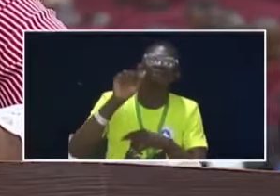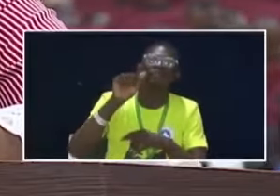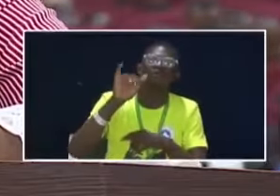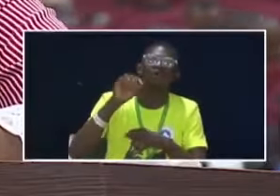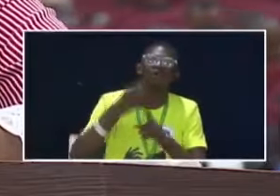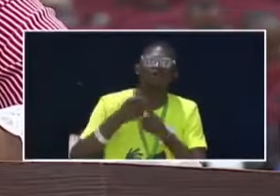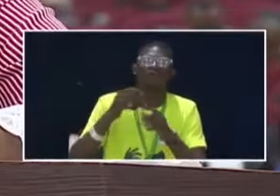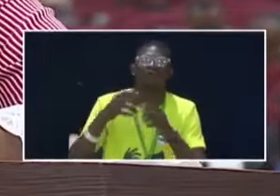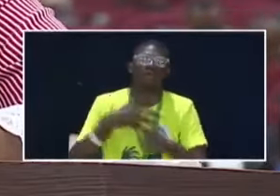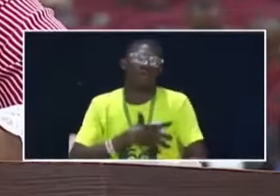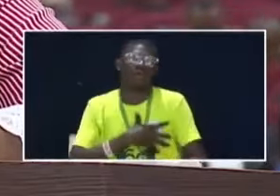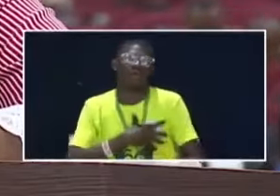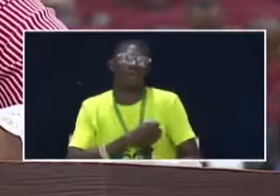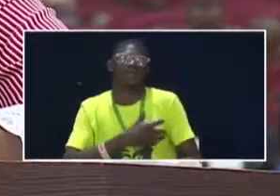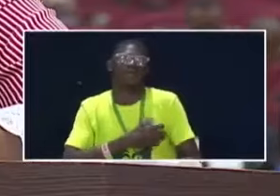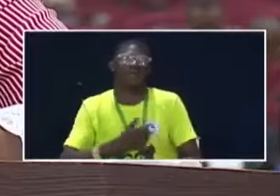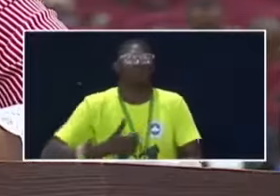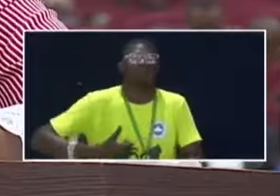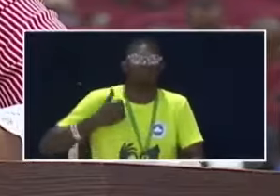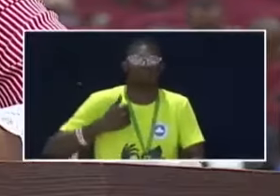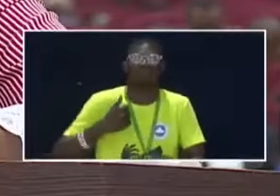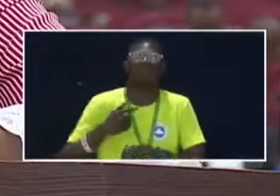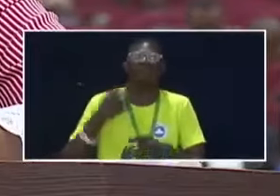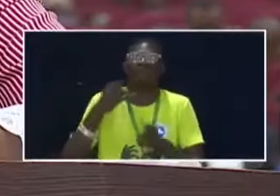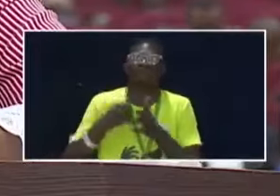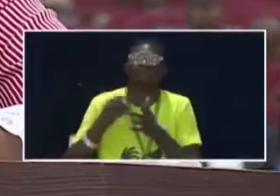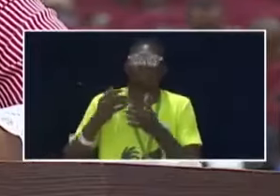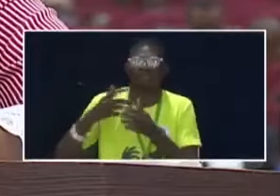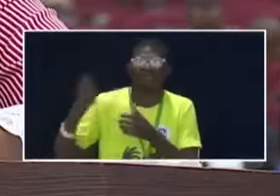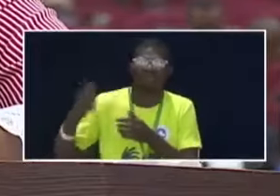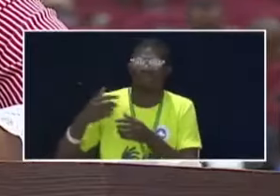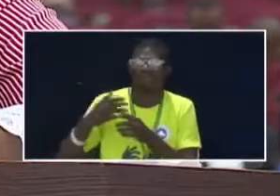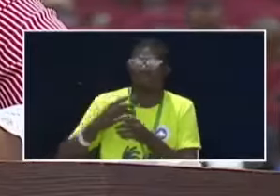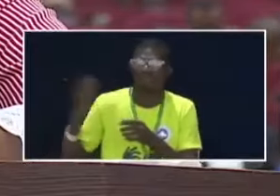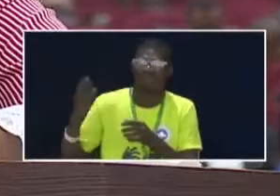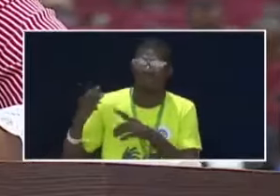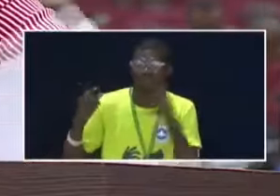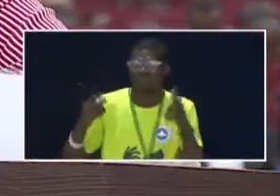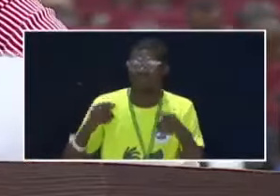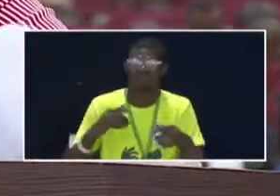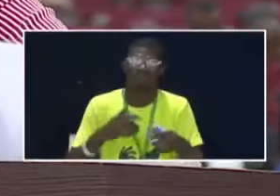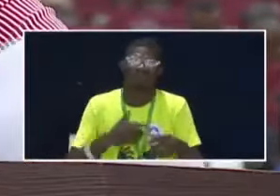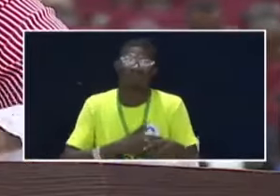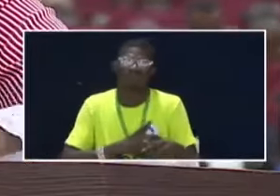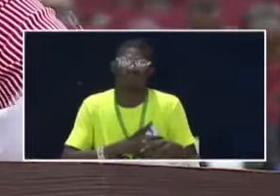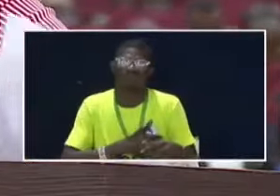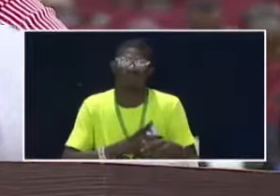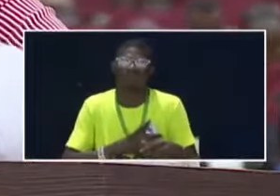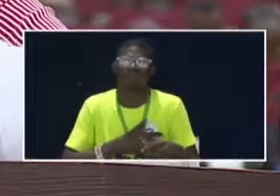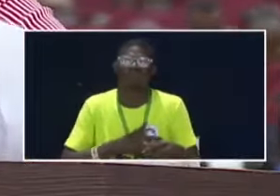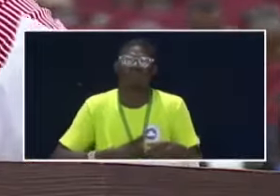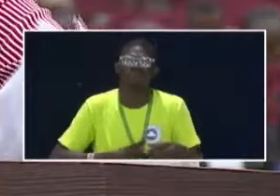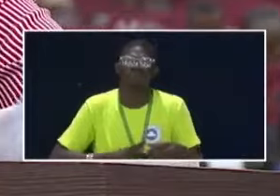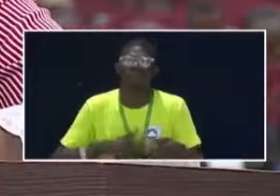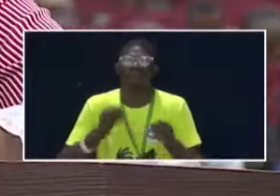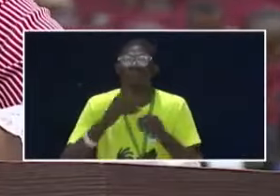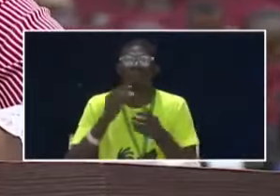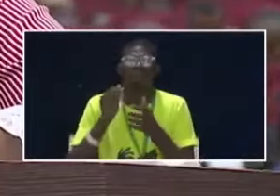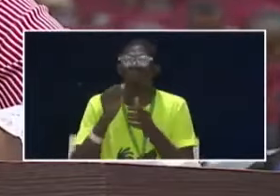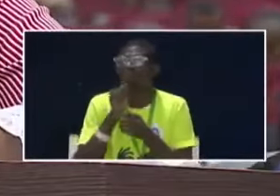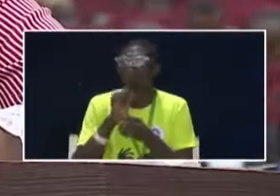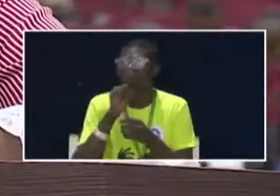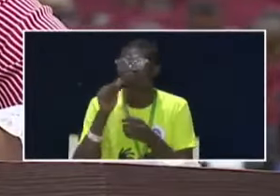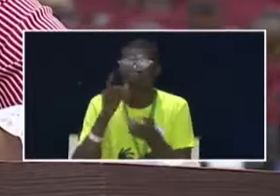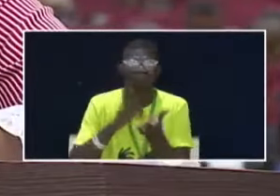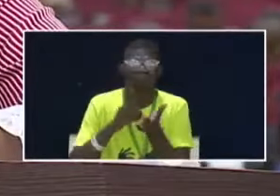been experiencing discomfort on the left side of her stomach. And after a scan, doctors said there was nothing amiss, but